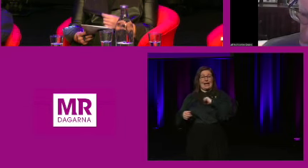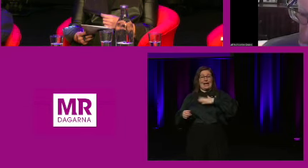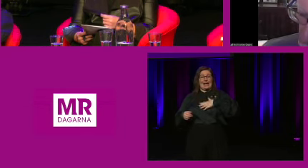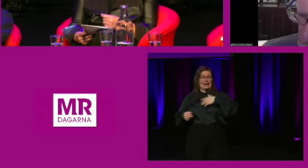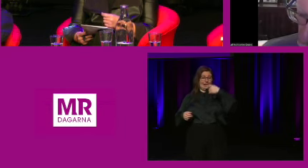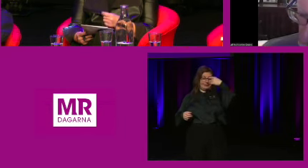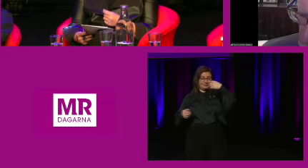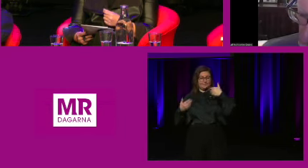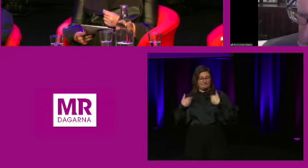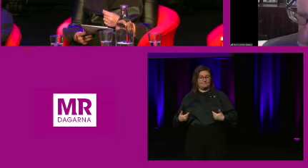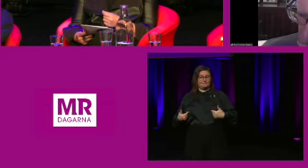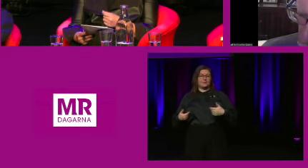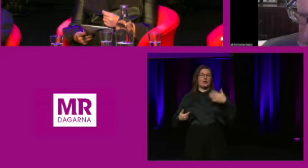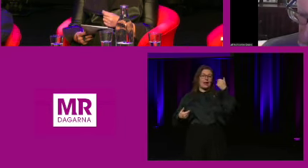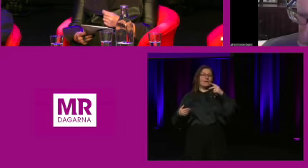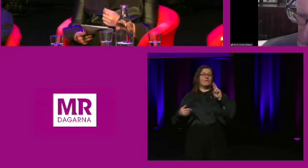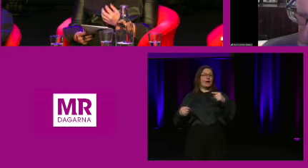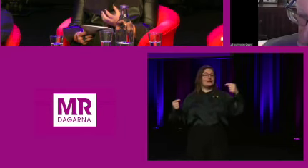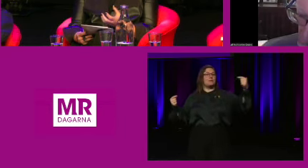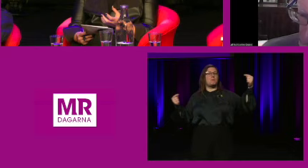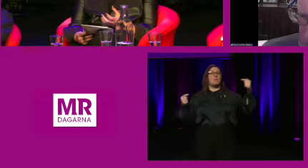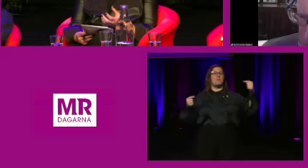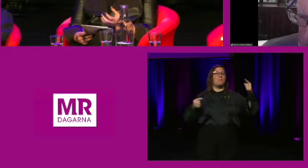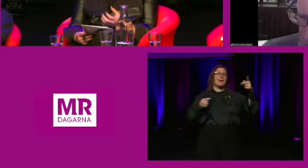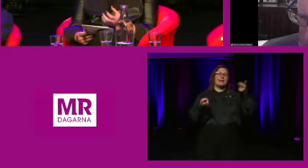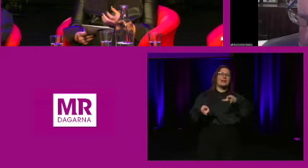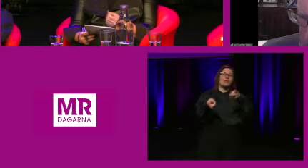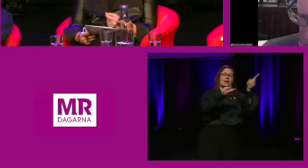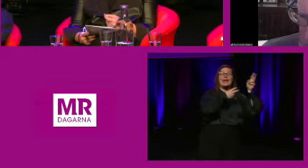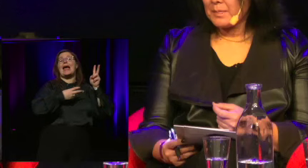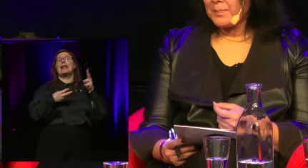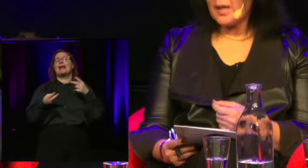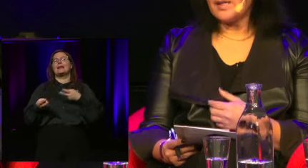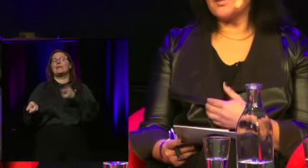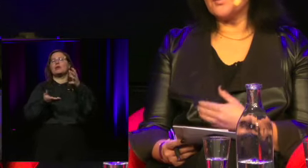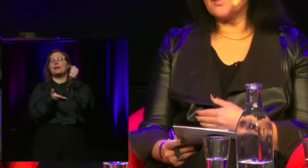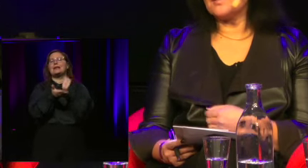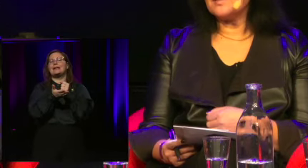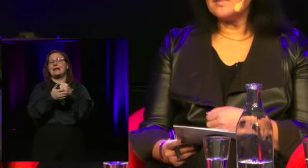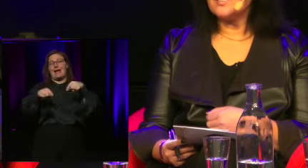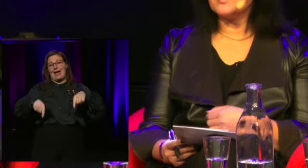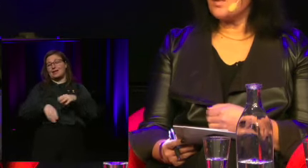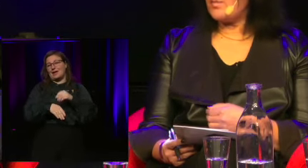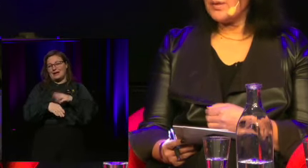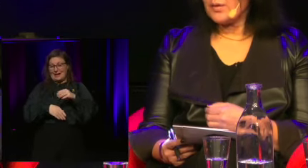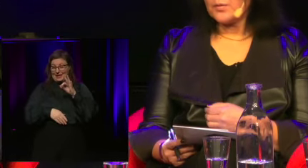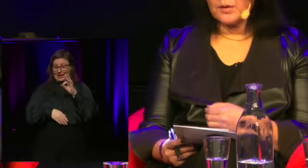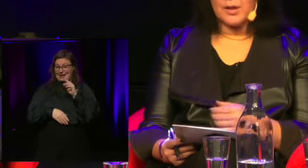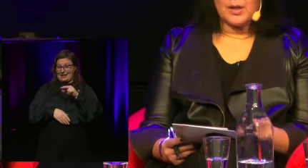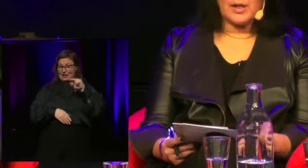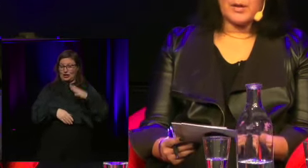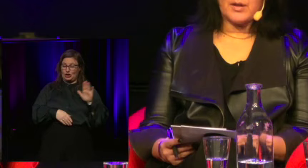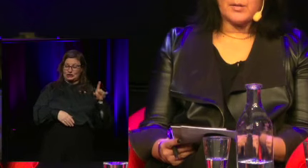conflict with democracy or democratic parties, as we have it in Sweden, as also Henry's comments